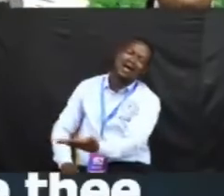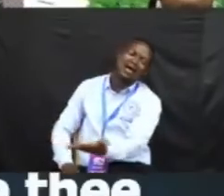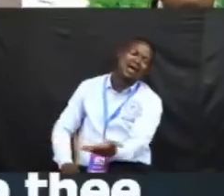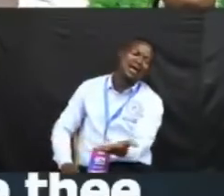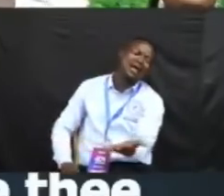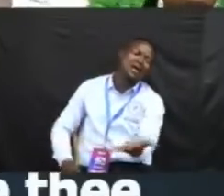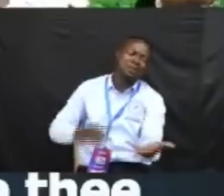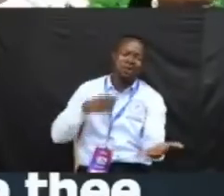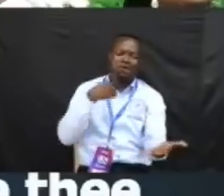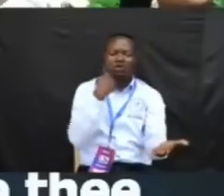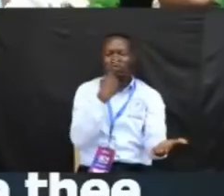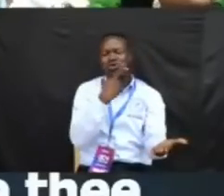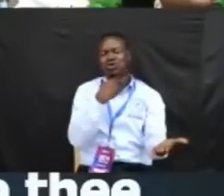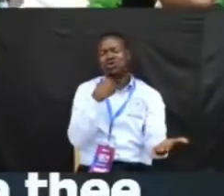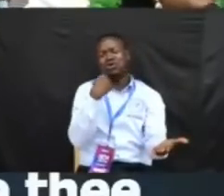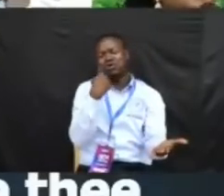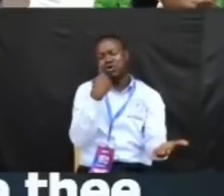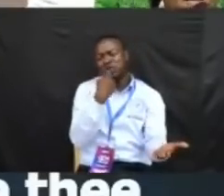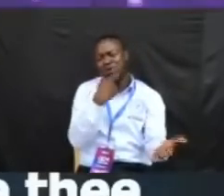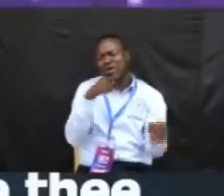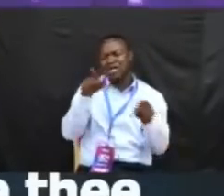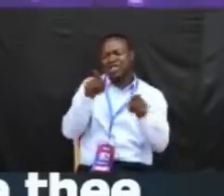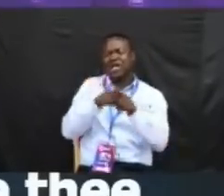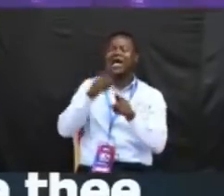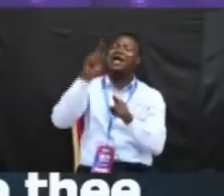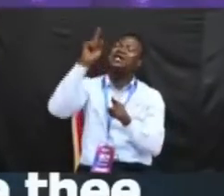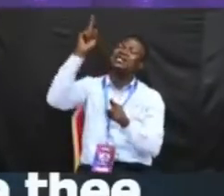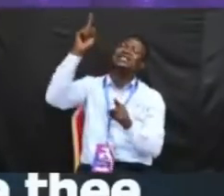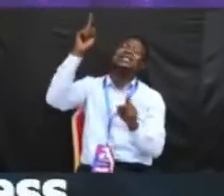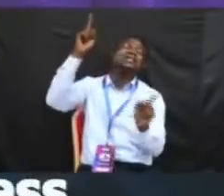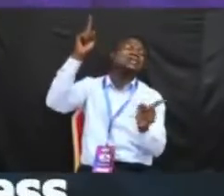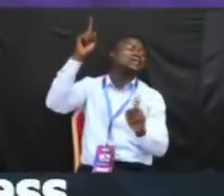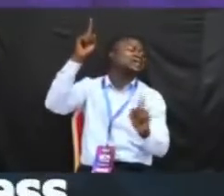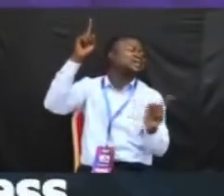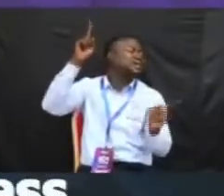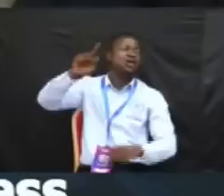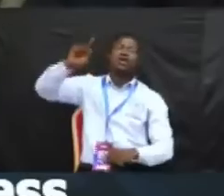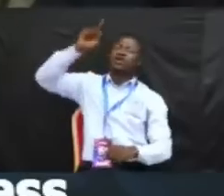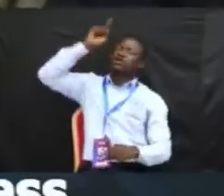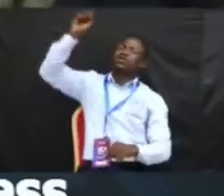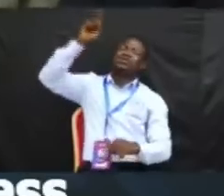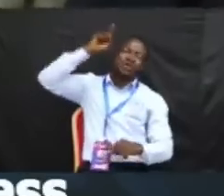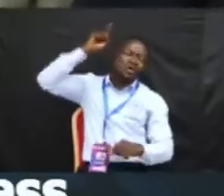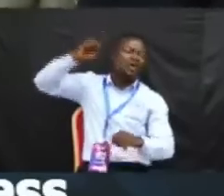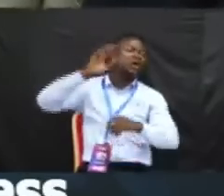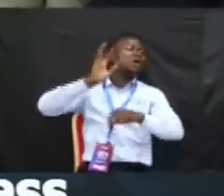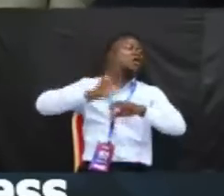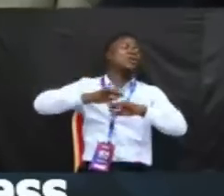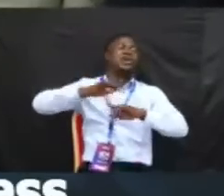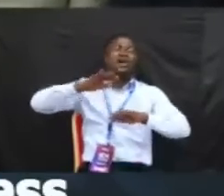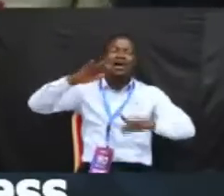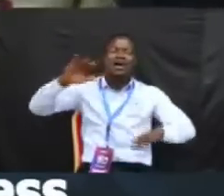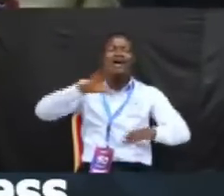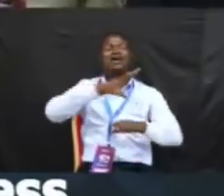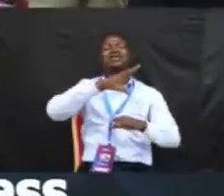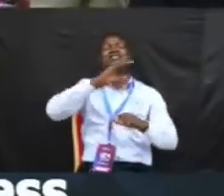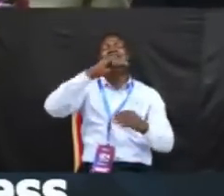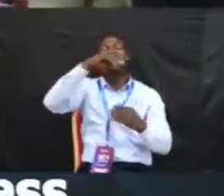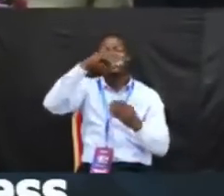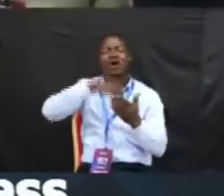There is none like you. There is like you. You are glorious. You are glorious